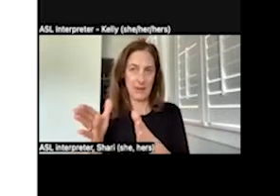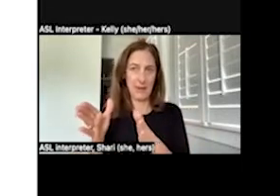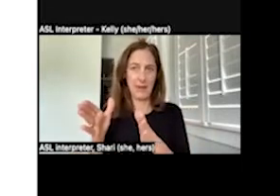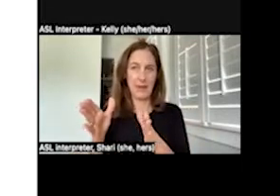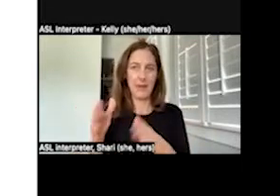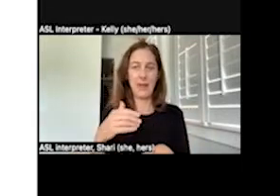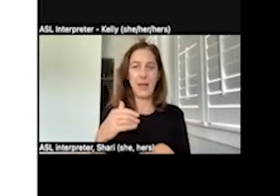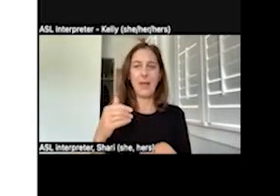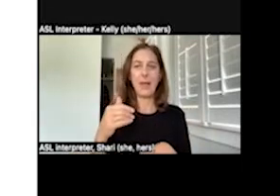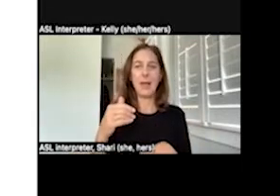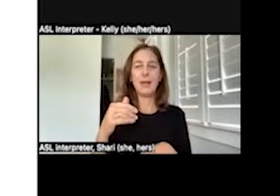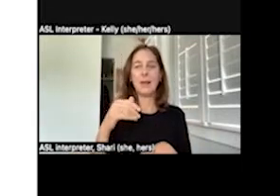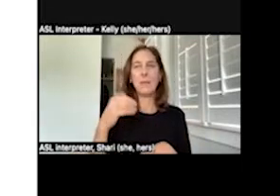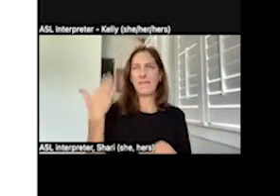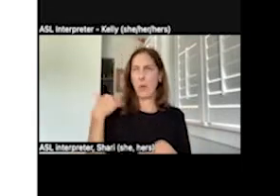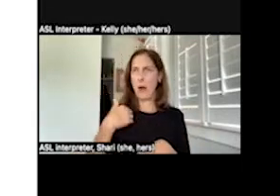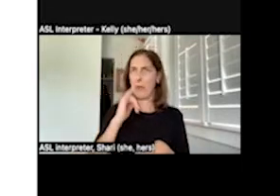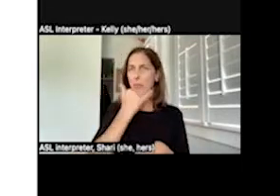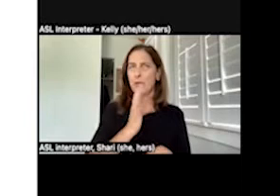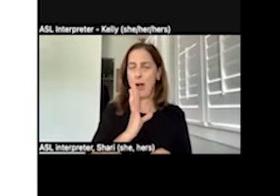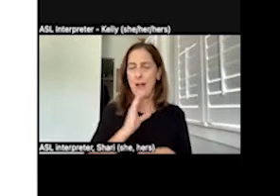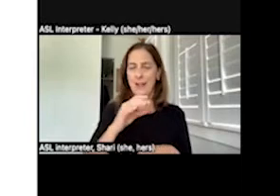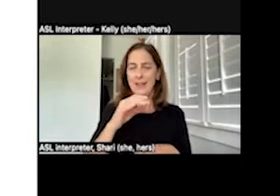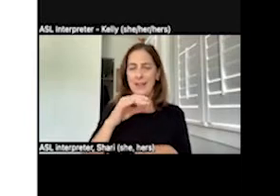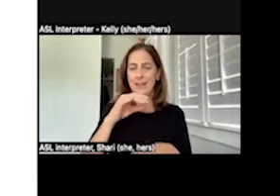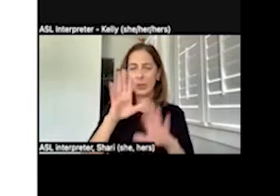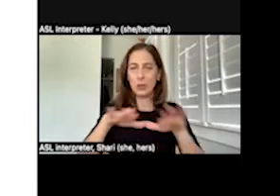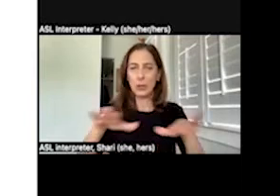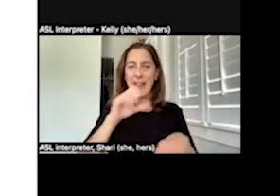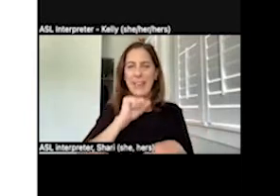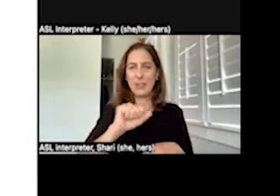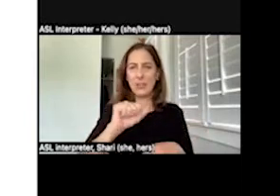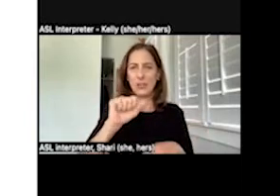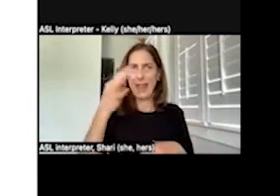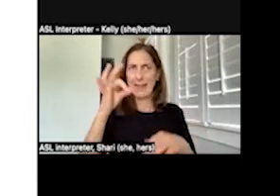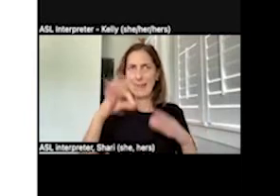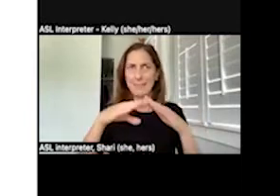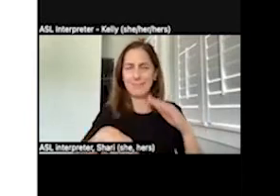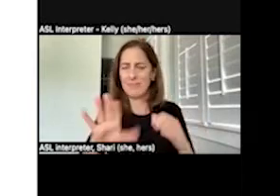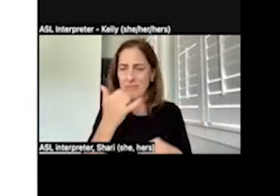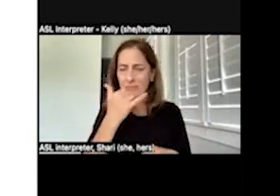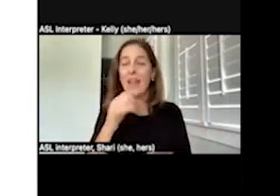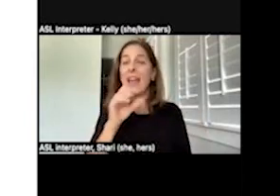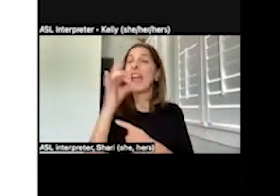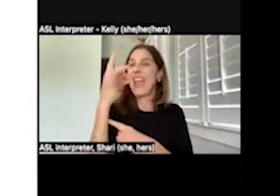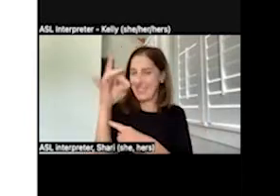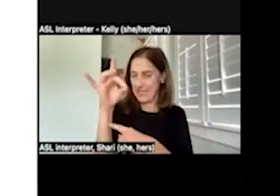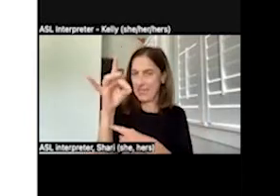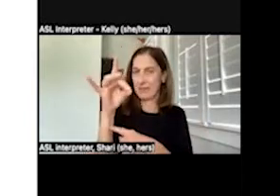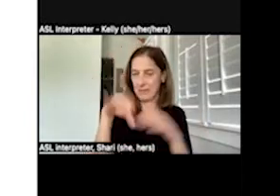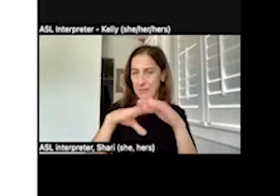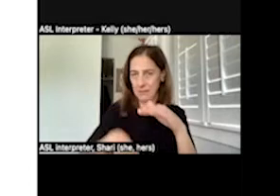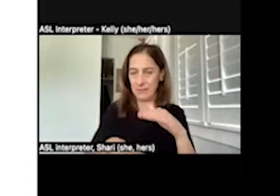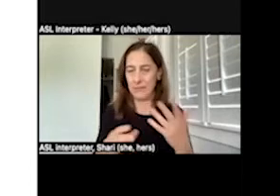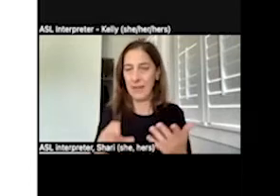under 18 can qualify for this program if they're not eligible for greater